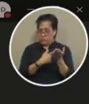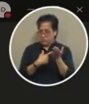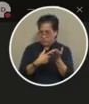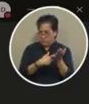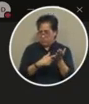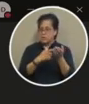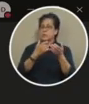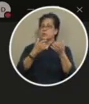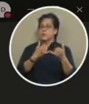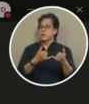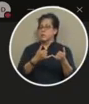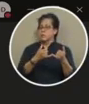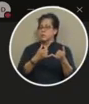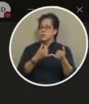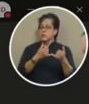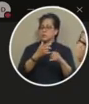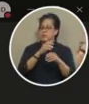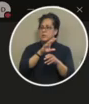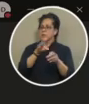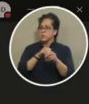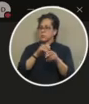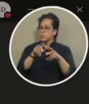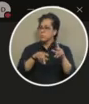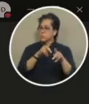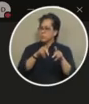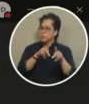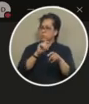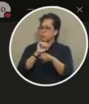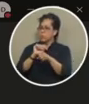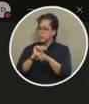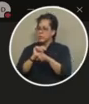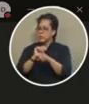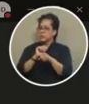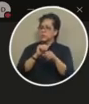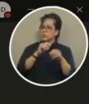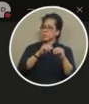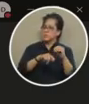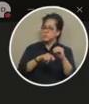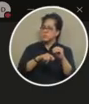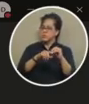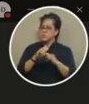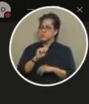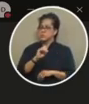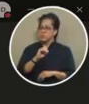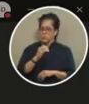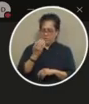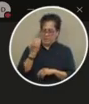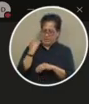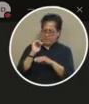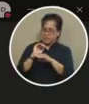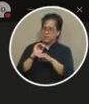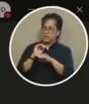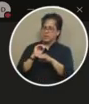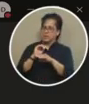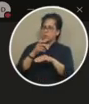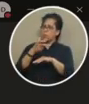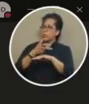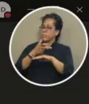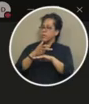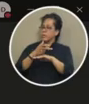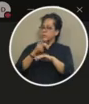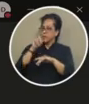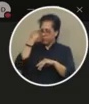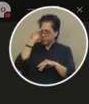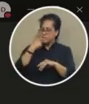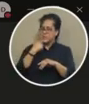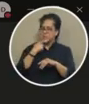can sicken and kill, including people living and working right here in El Paso. Last night, the Guatemalan government announced